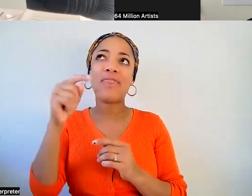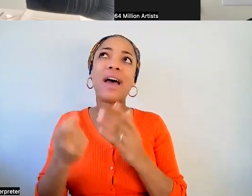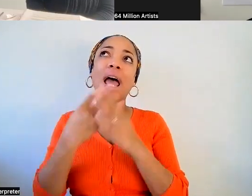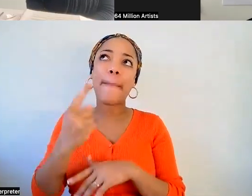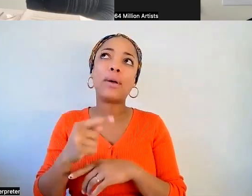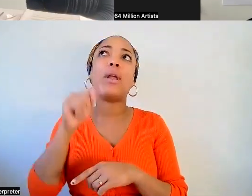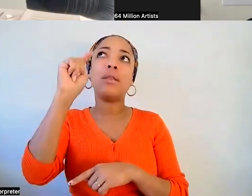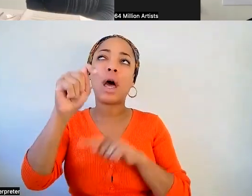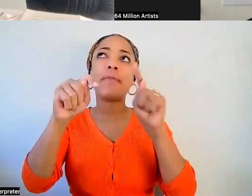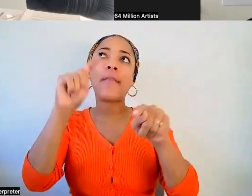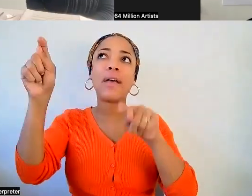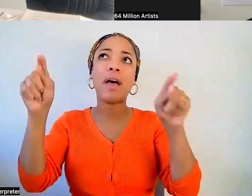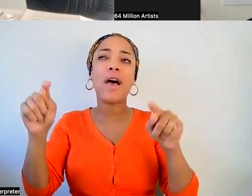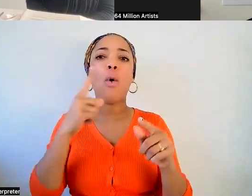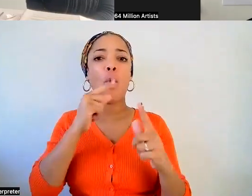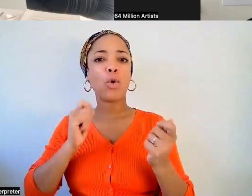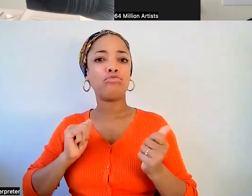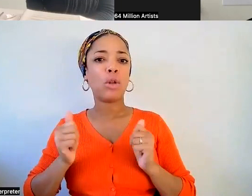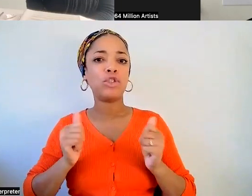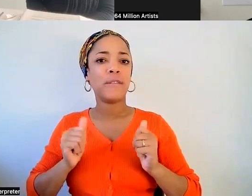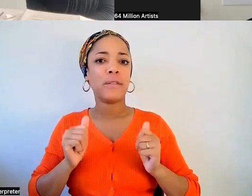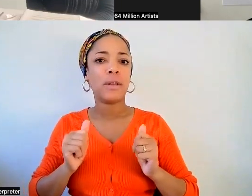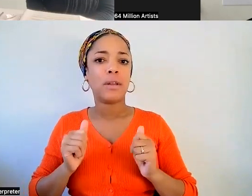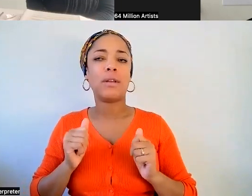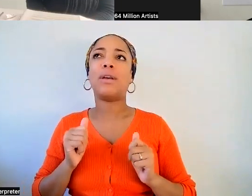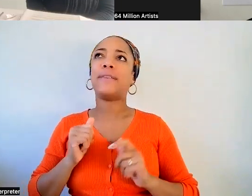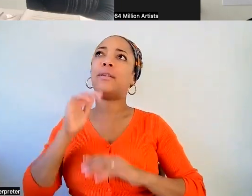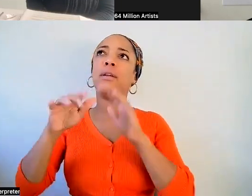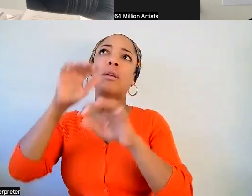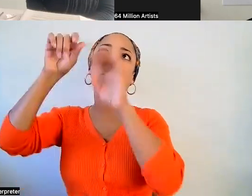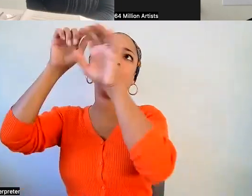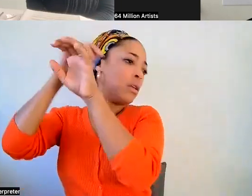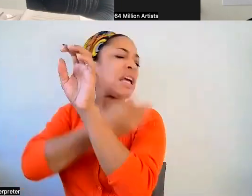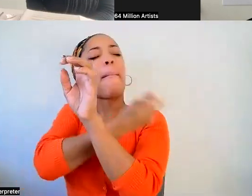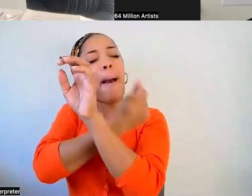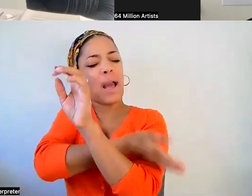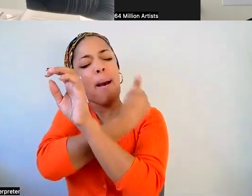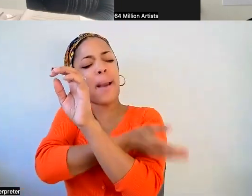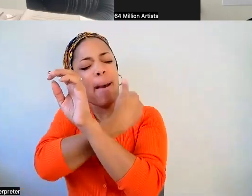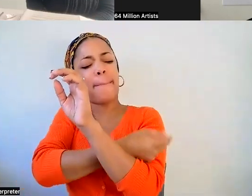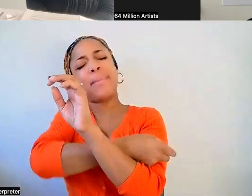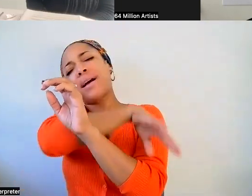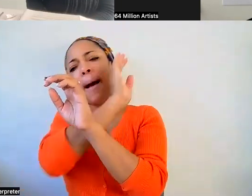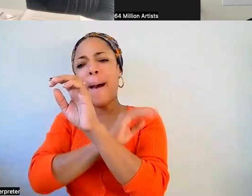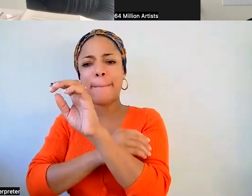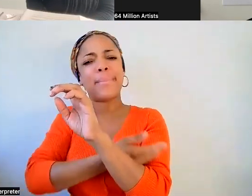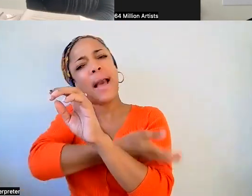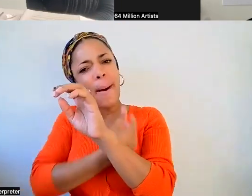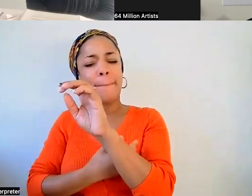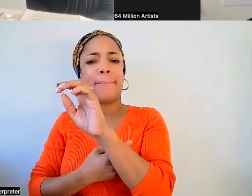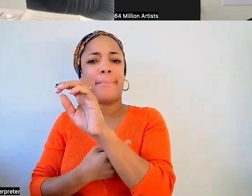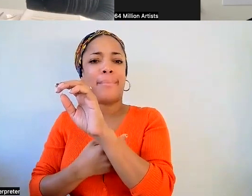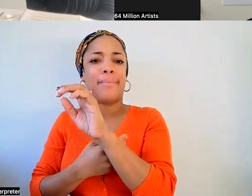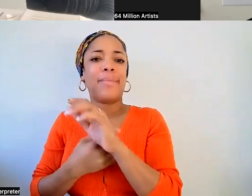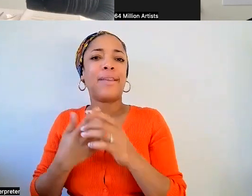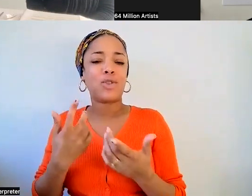climbing frame. And Jimmy's saying to me, come up, Michael. And I'm saying, no, I'm scared. That's one way to write. Remember that. That's